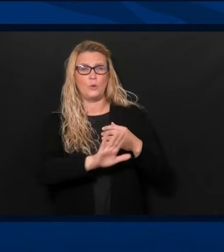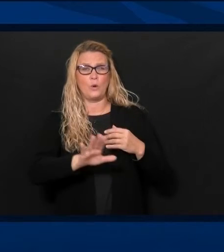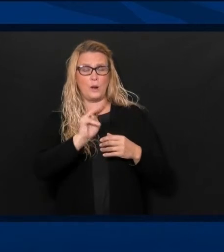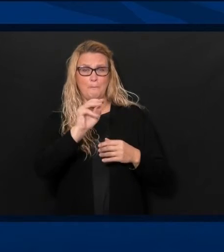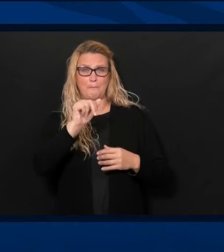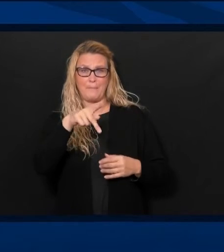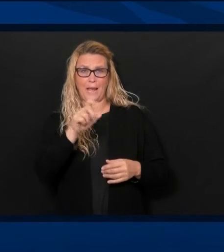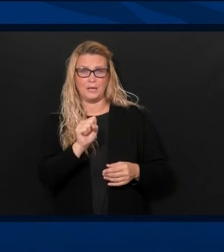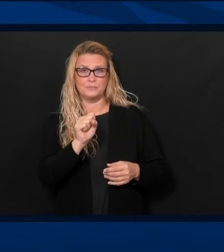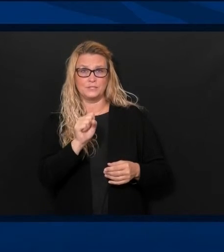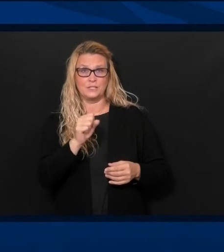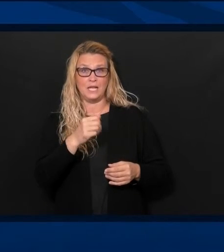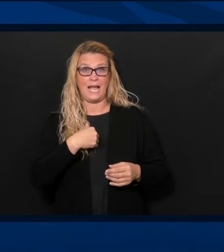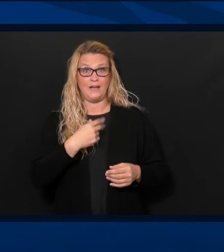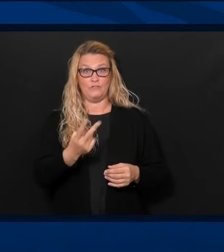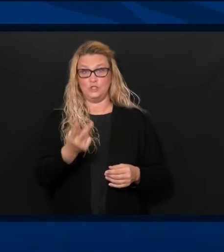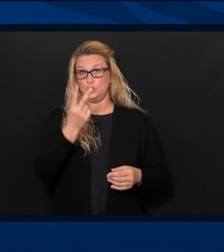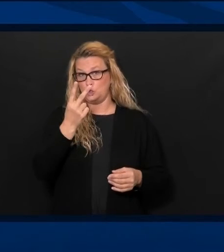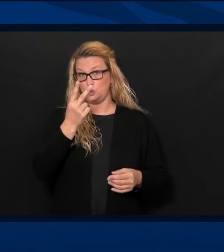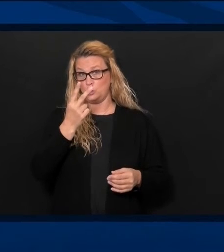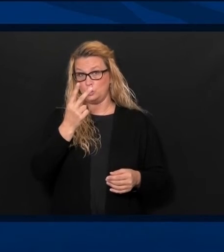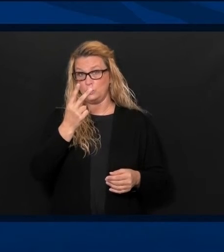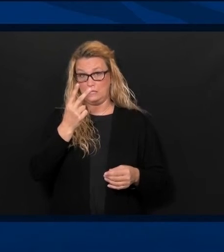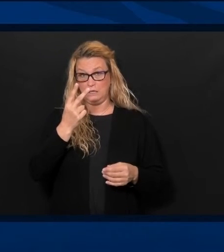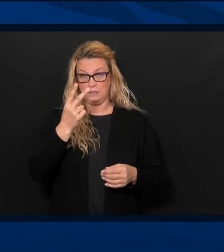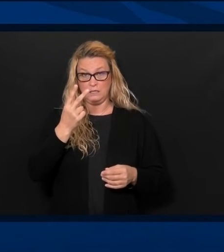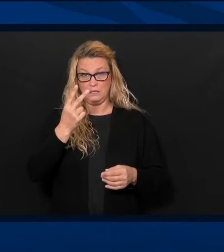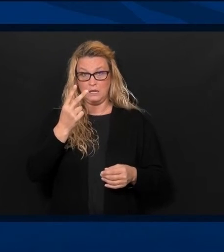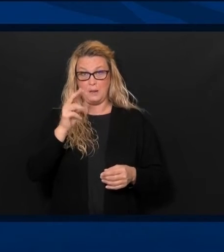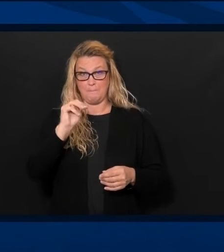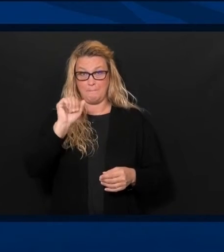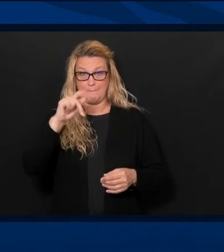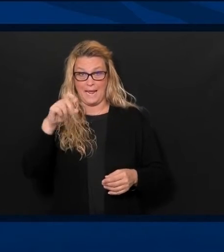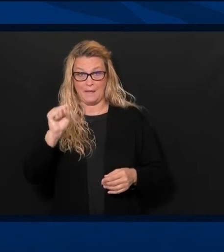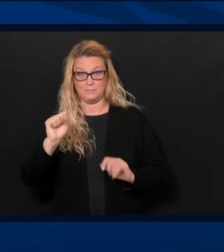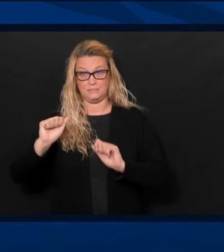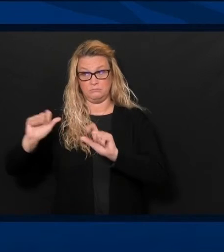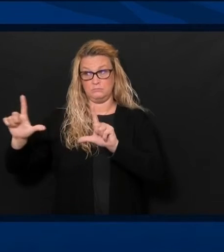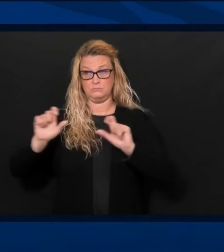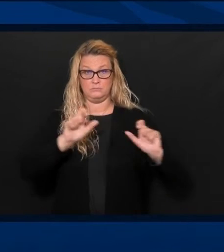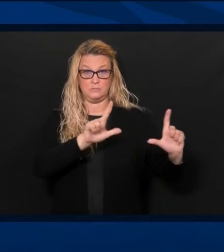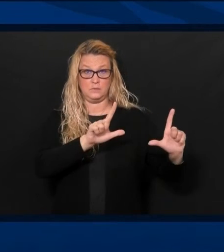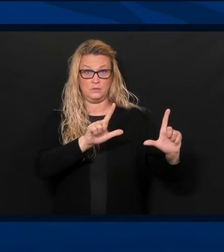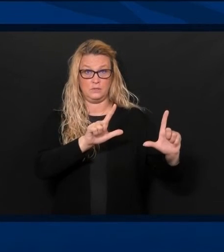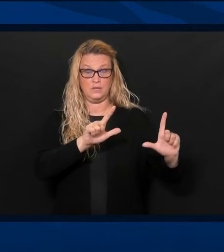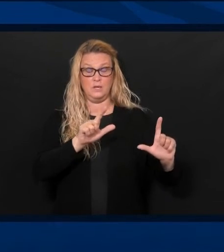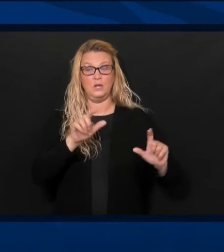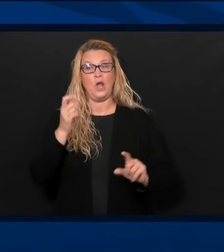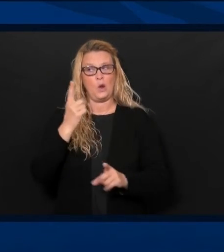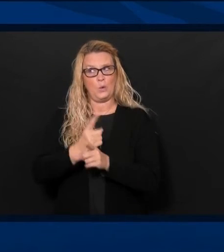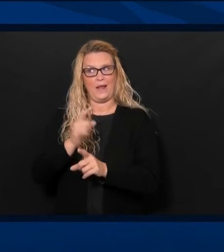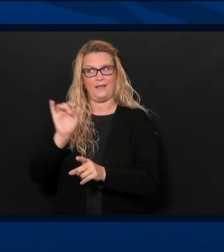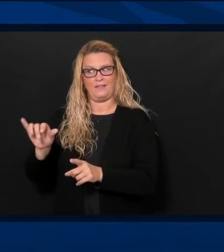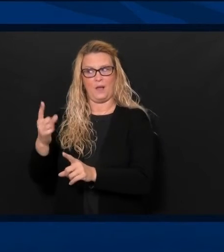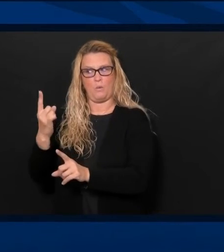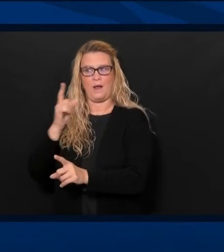two metrics, and for the map that's created, it's the lesser of those two. Whenever we